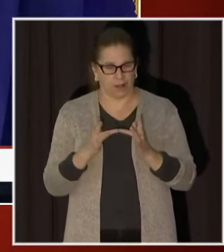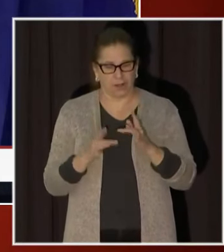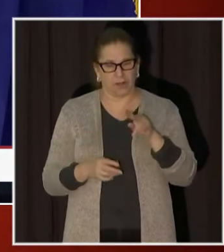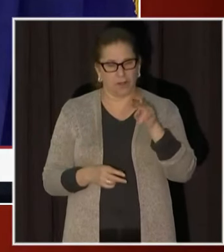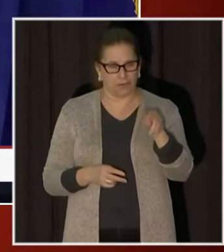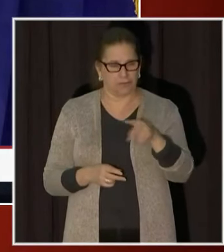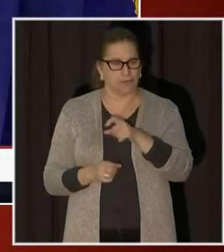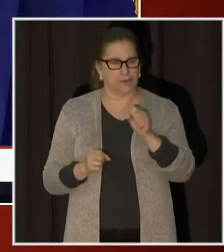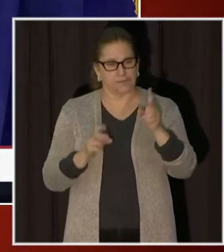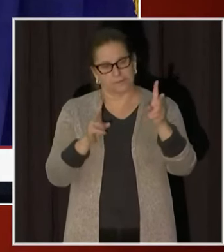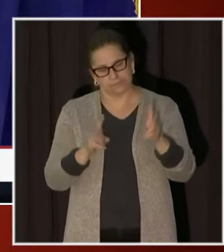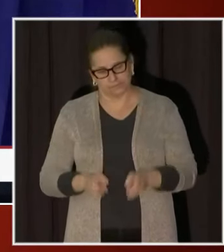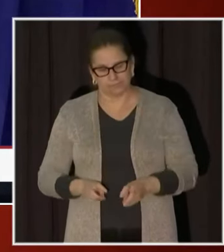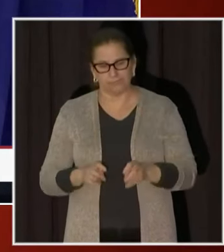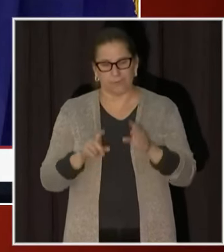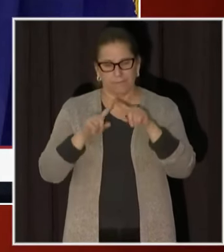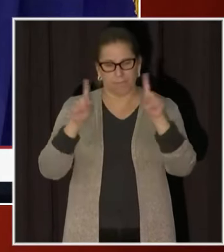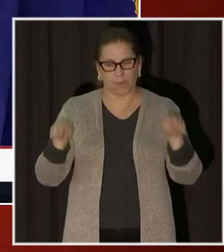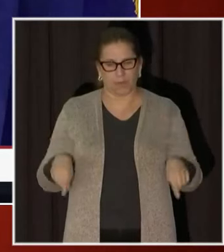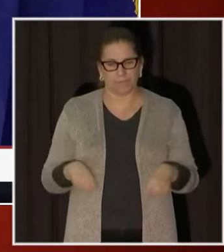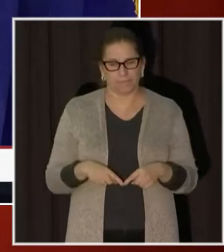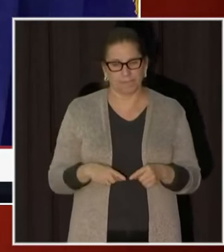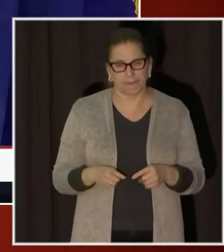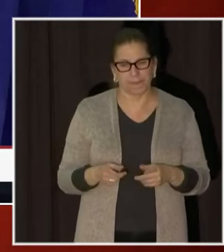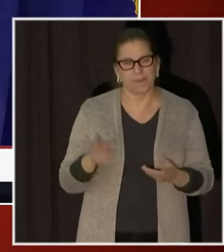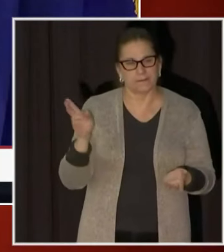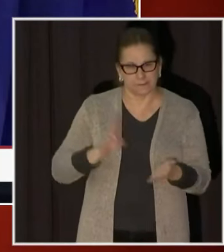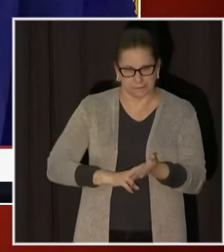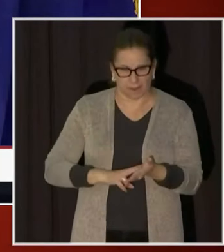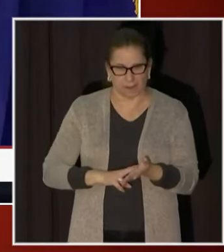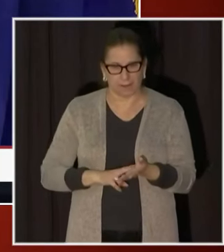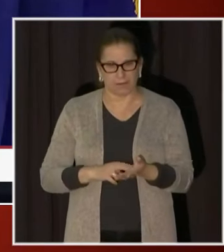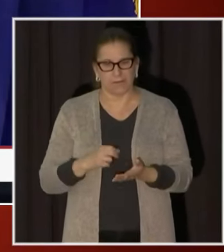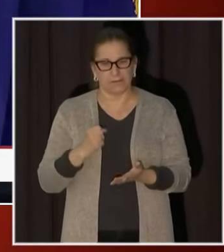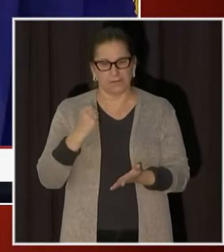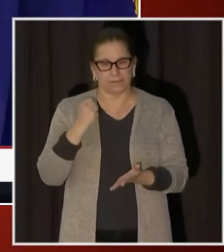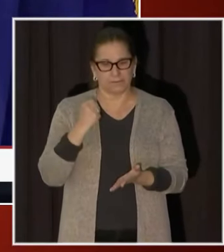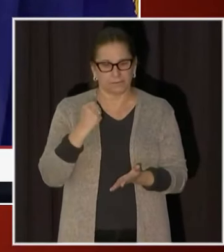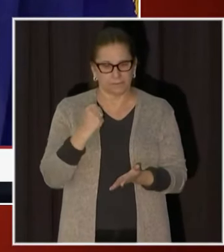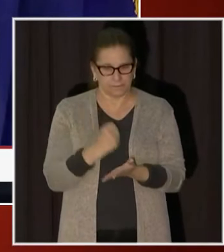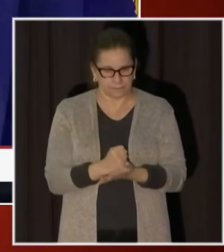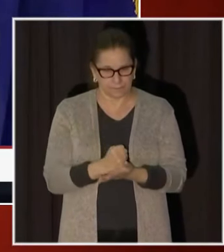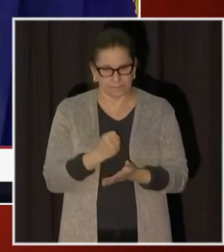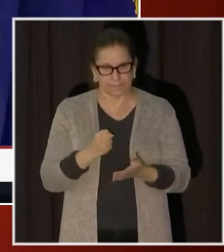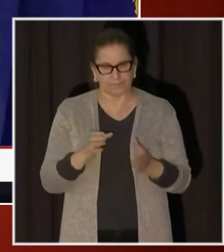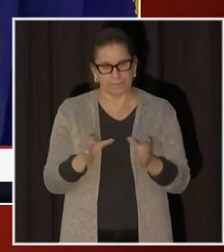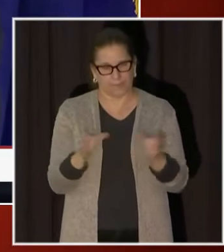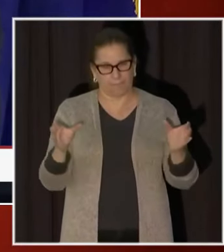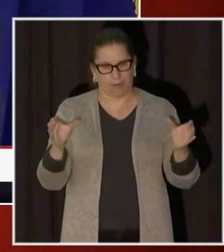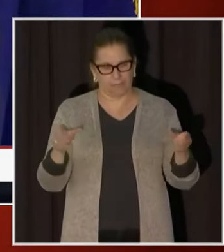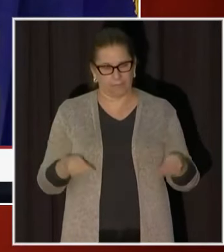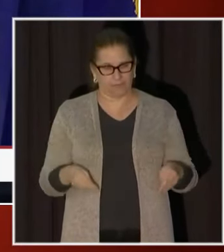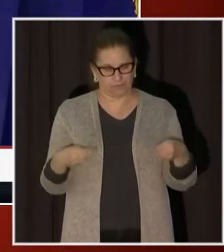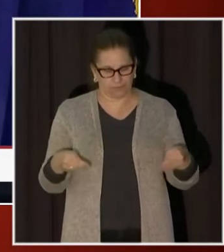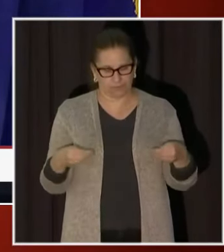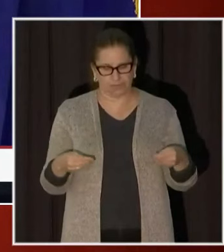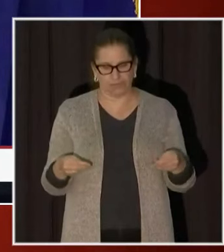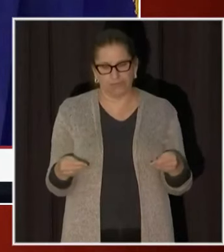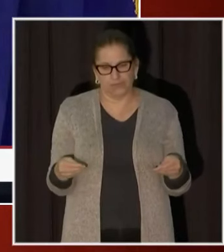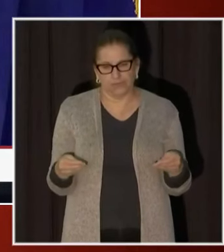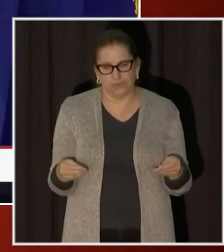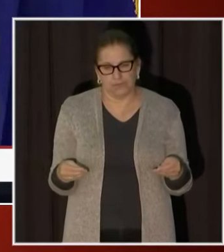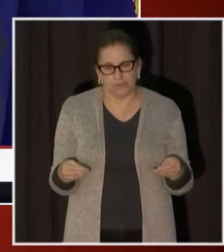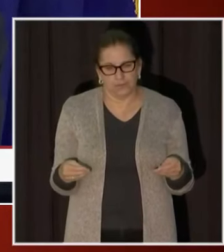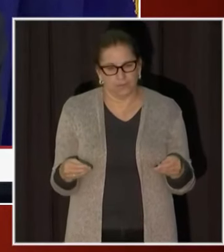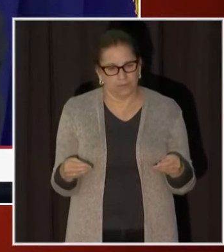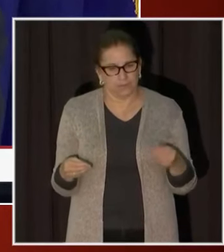form and then sign it and certify it. And I know the mayor, and I ask if she will sign my